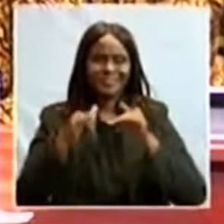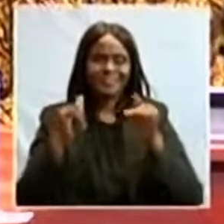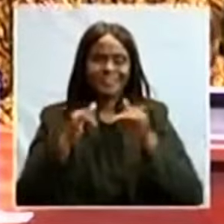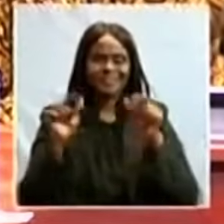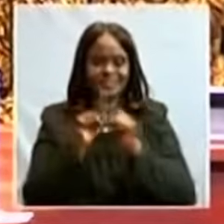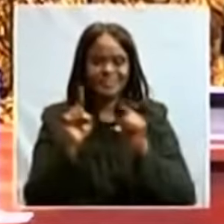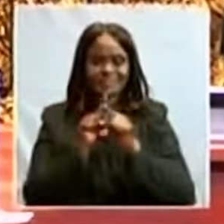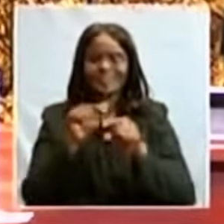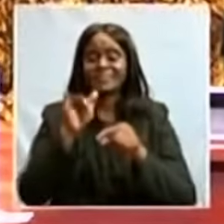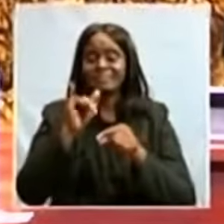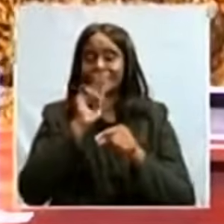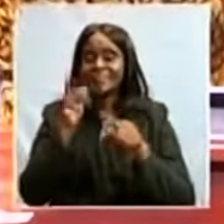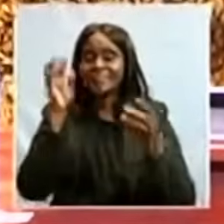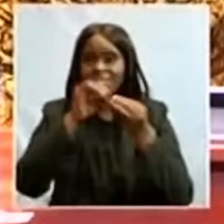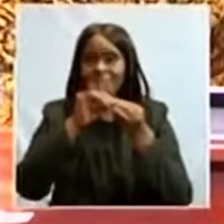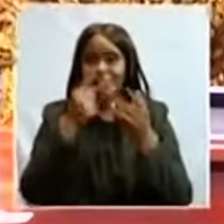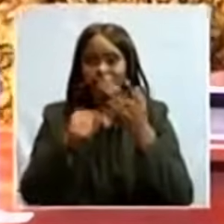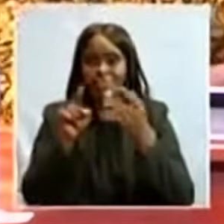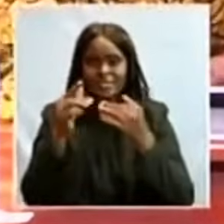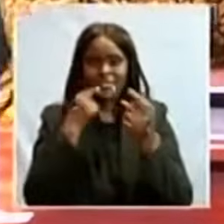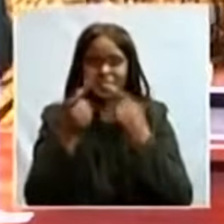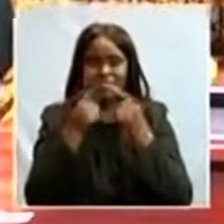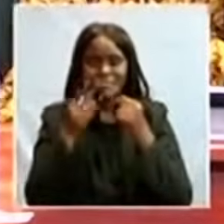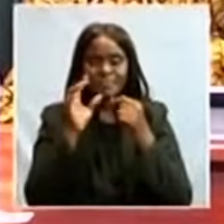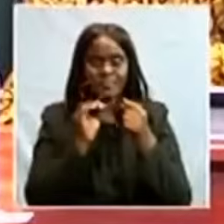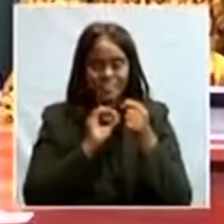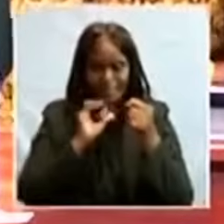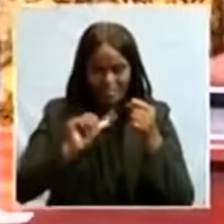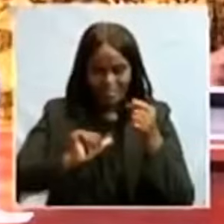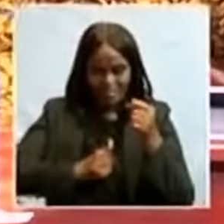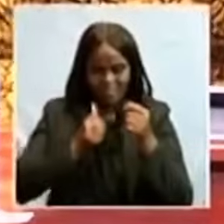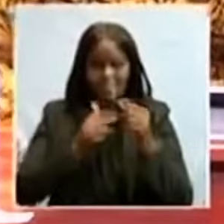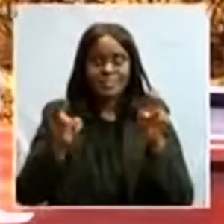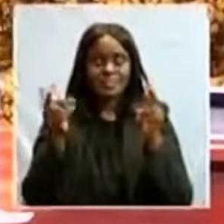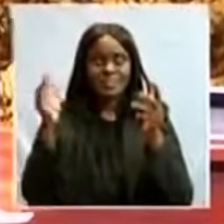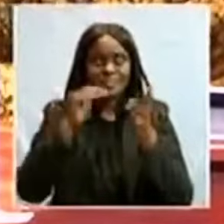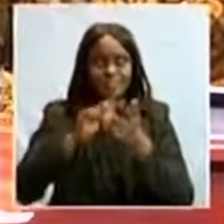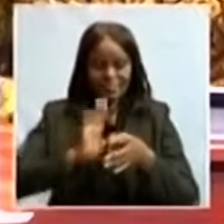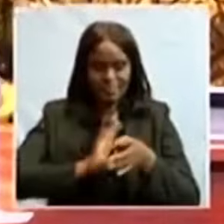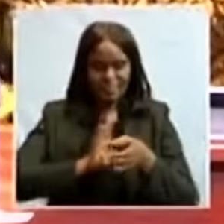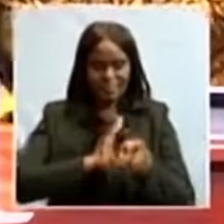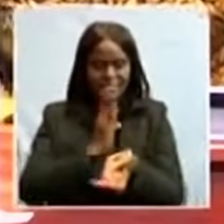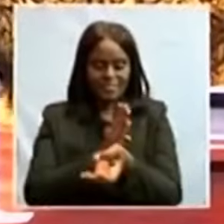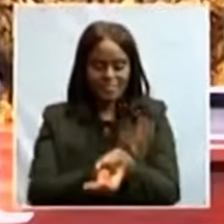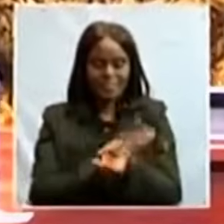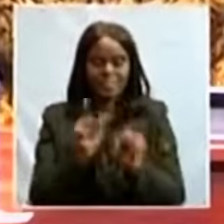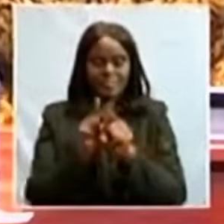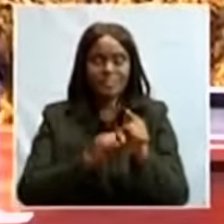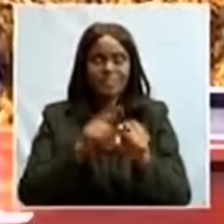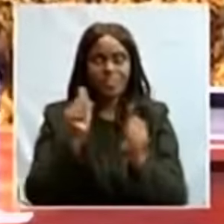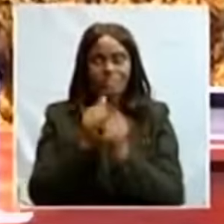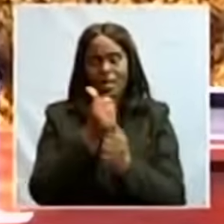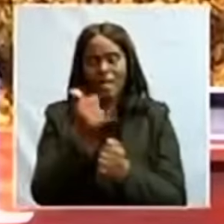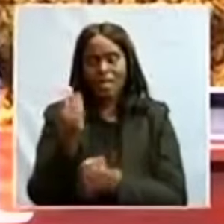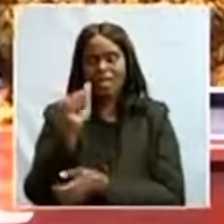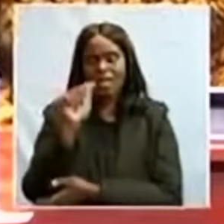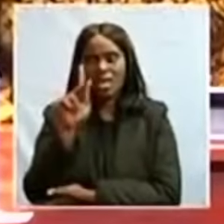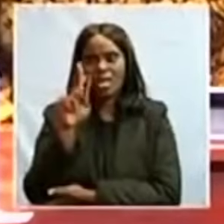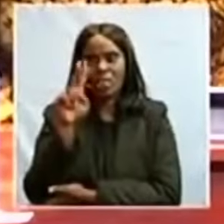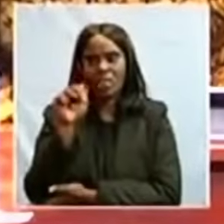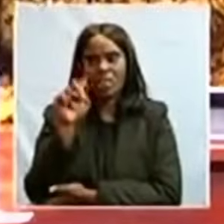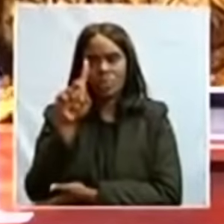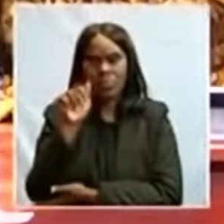And suffice to mention that our very own, again, Barbara Banda and Racho Kunda Nanji are